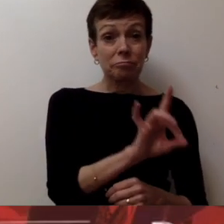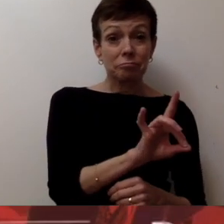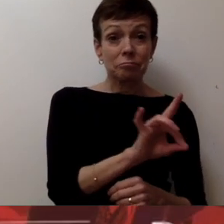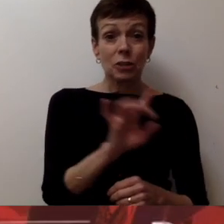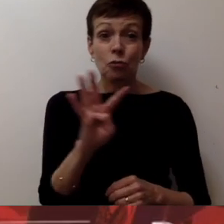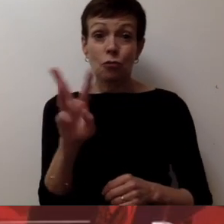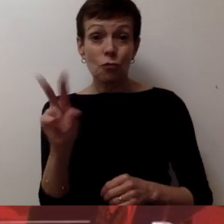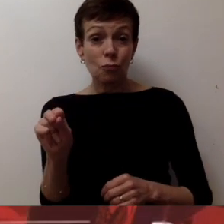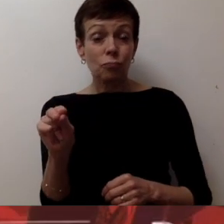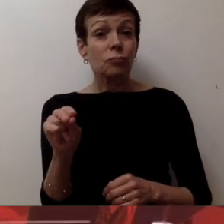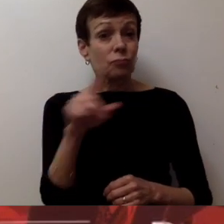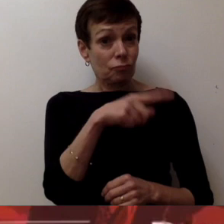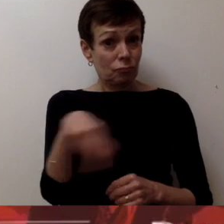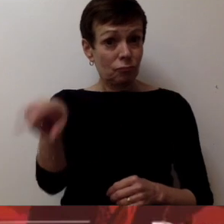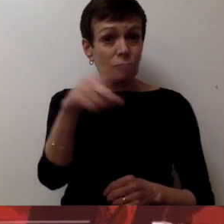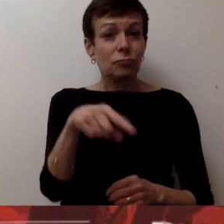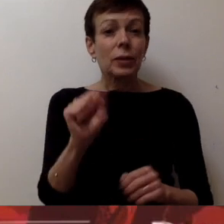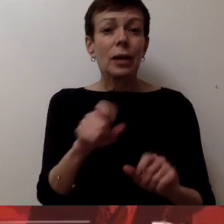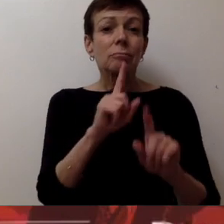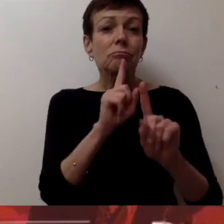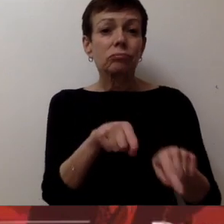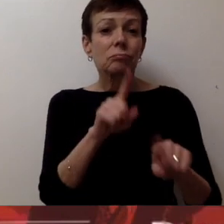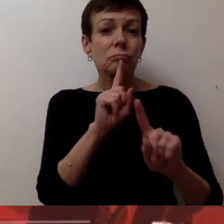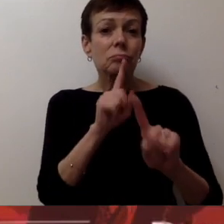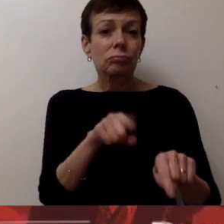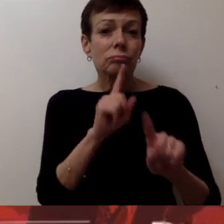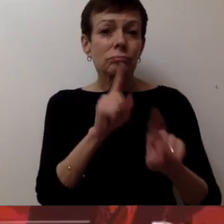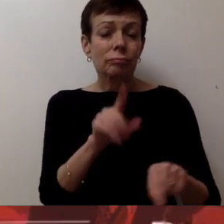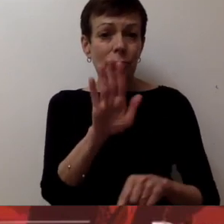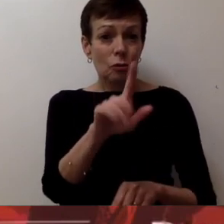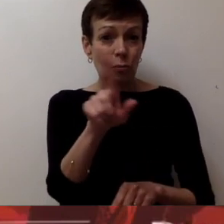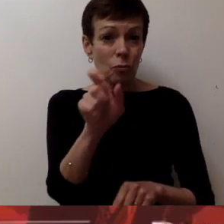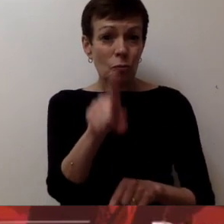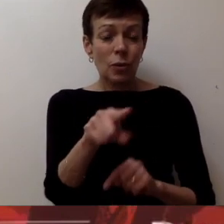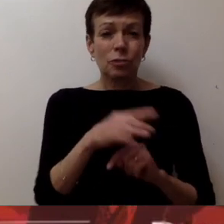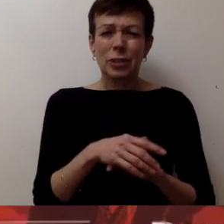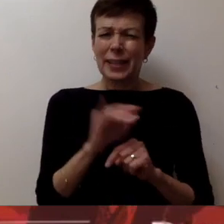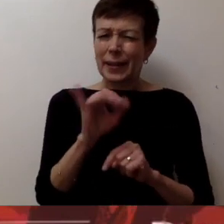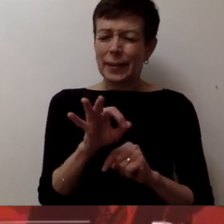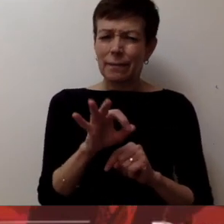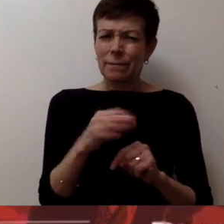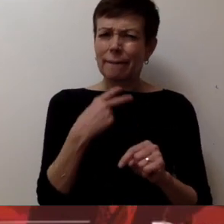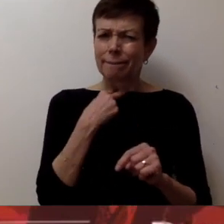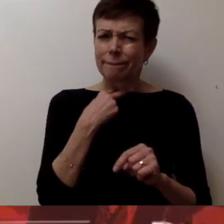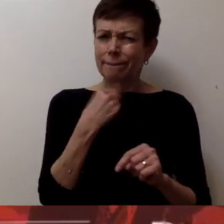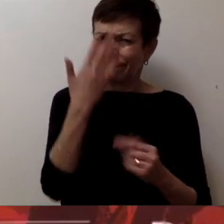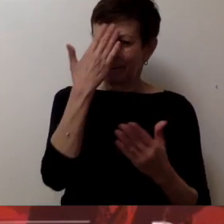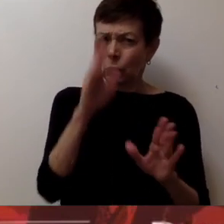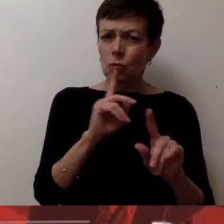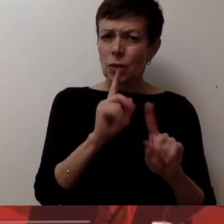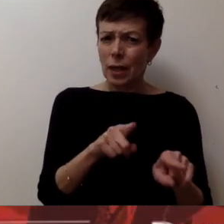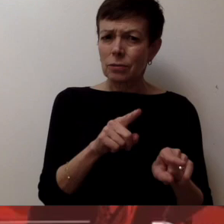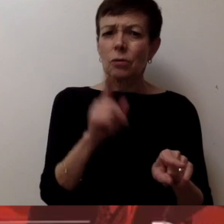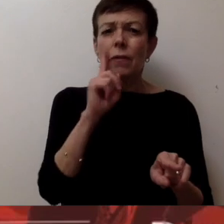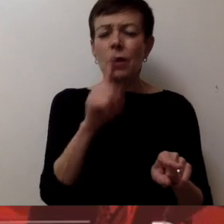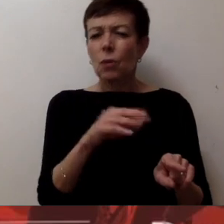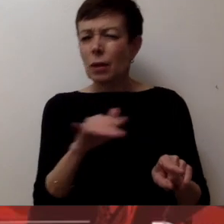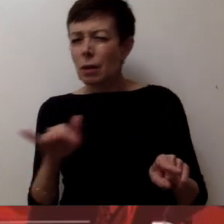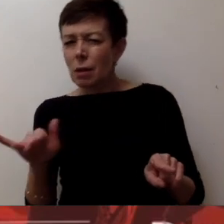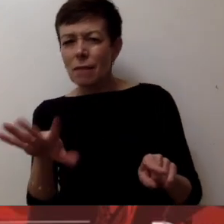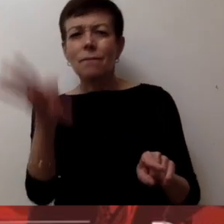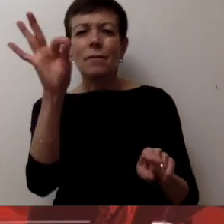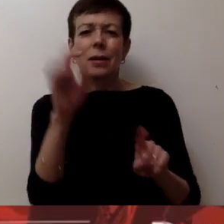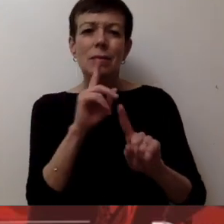they can help answer any questions you have, or if it's not our question to answer, to redirect you to where it may be. Again,